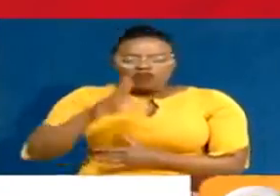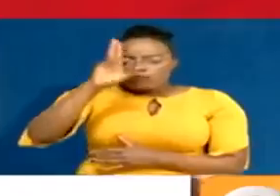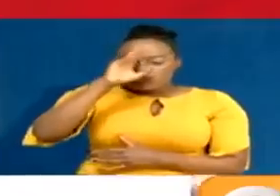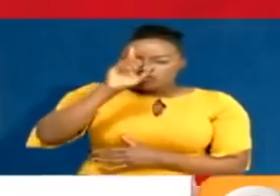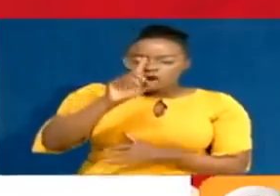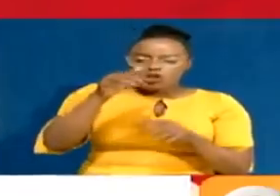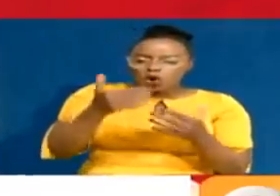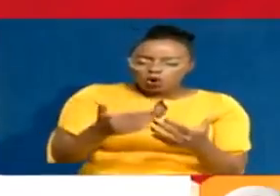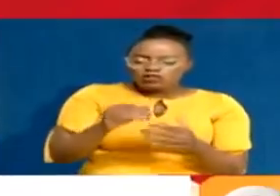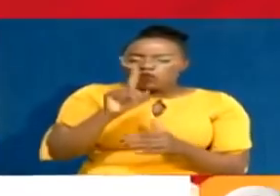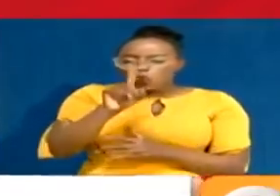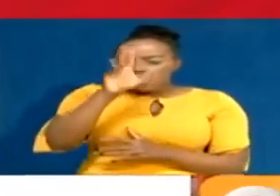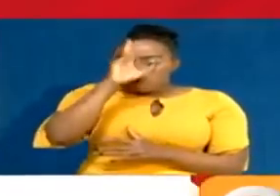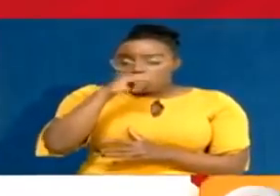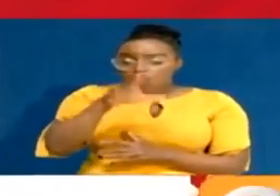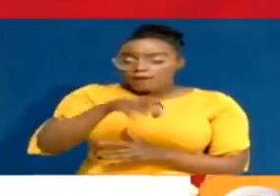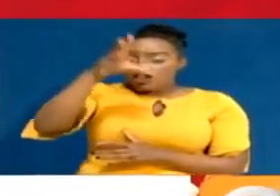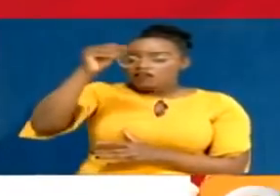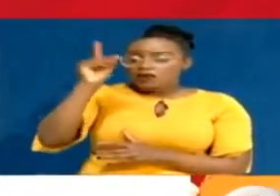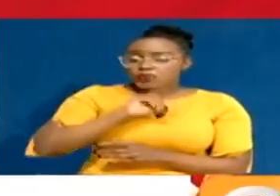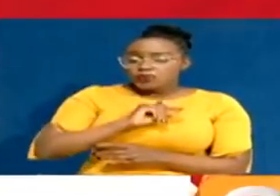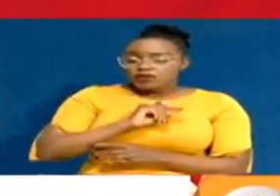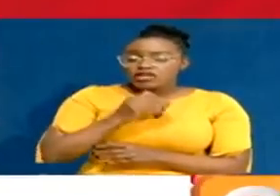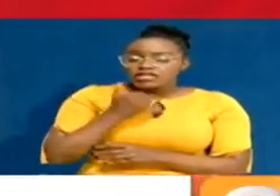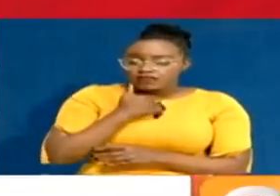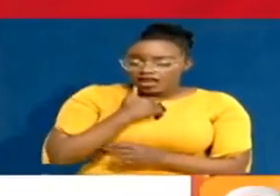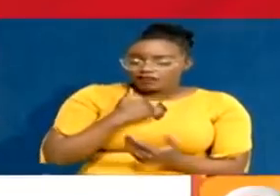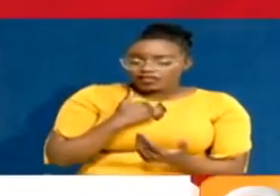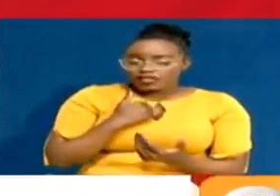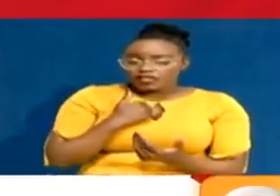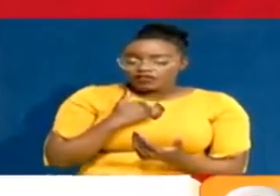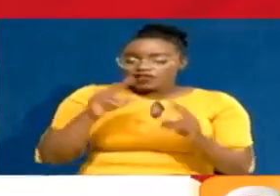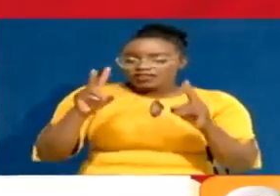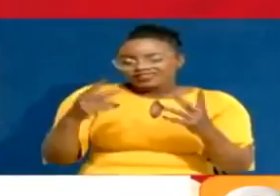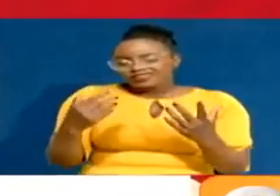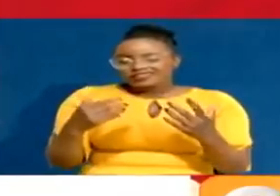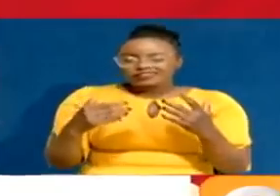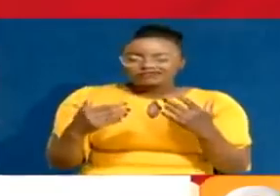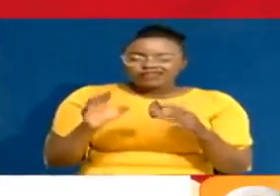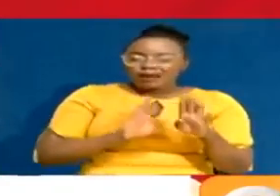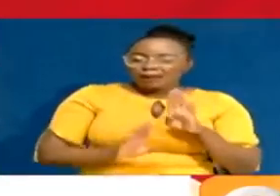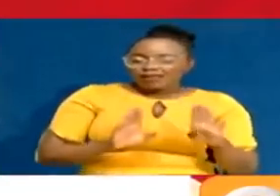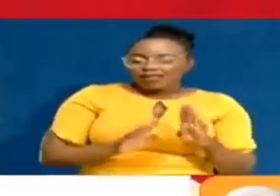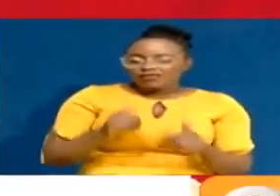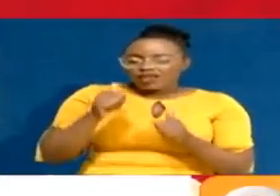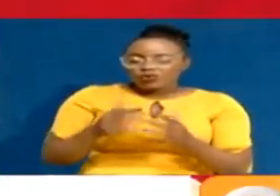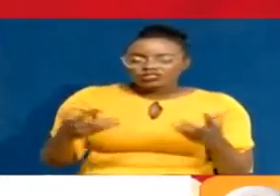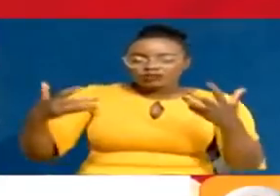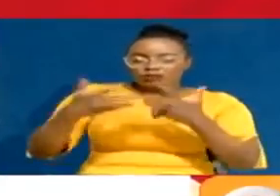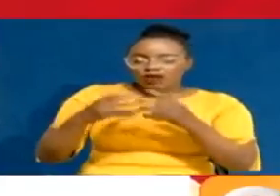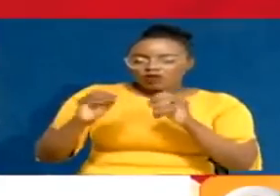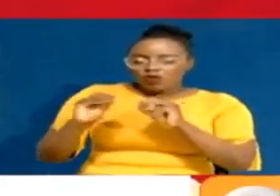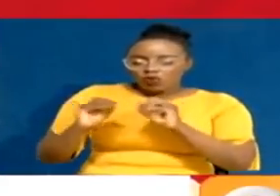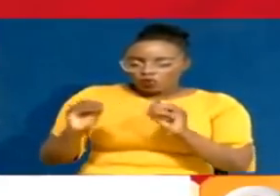askari moja au ofisa moja ambaye amepatikana akiwa na mambo ambaye hayambatani